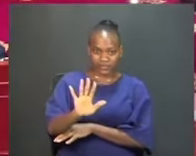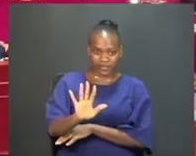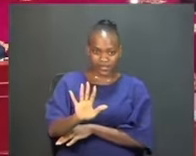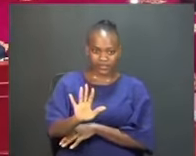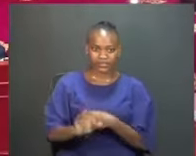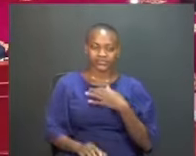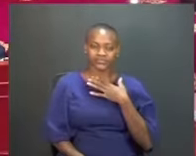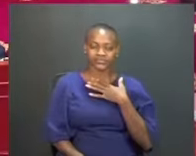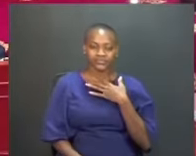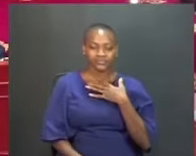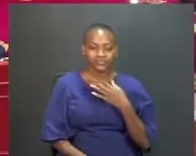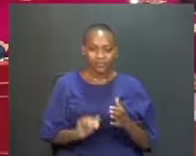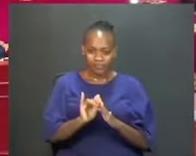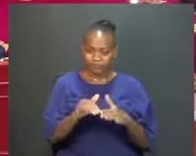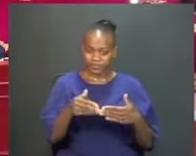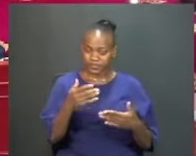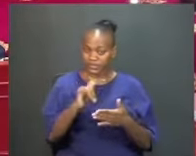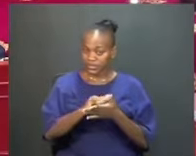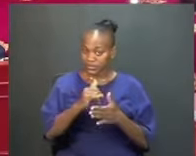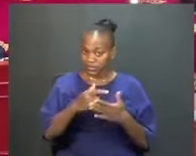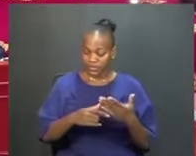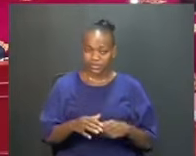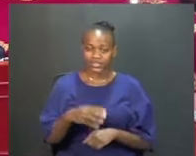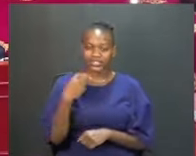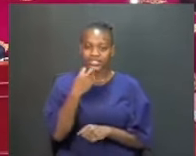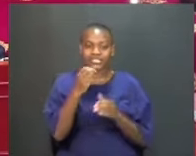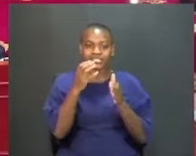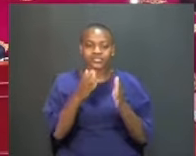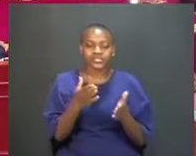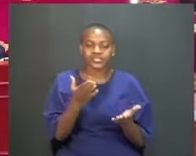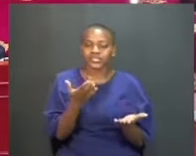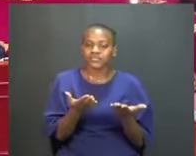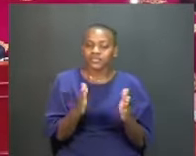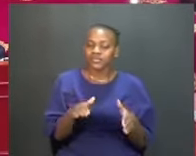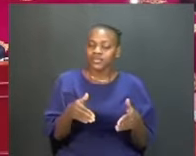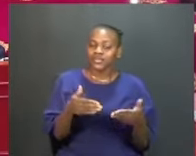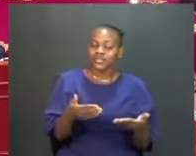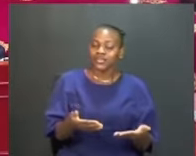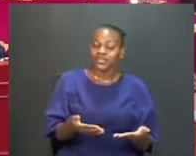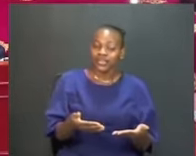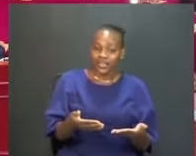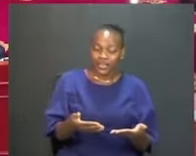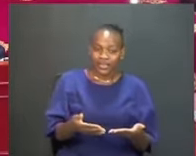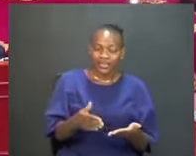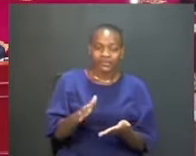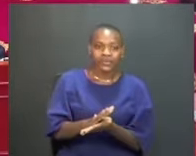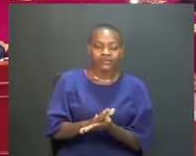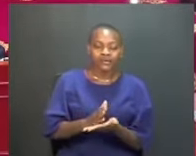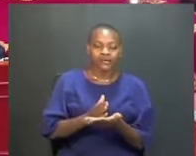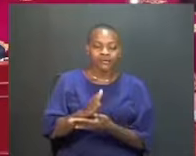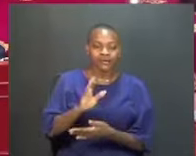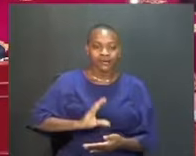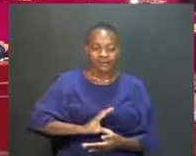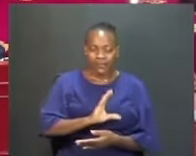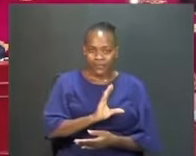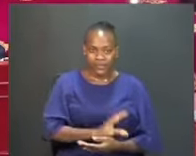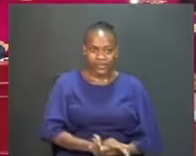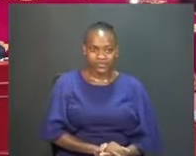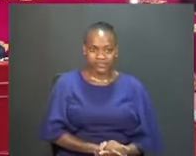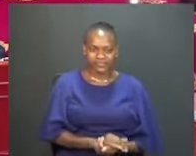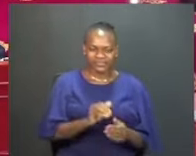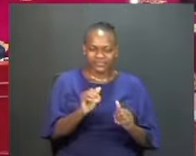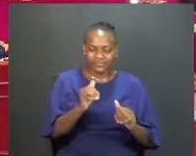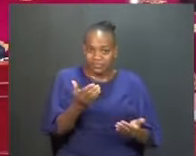97.5, it provides that the Speaker may refer the paper to the relevant committee where appropriate. May